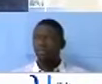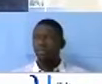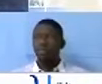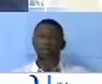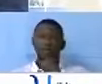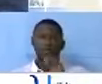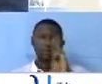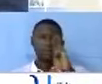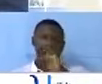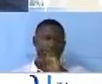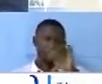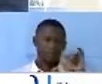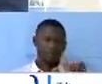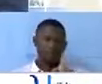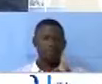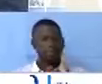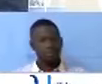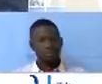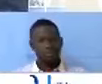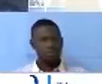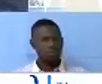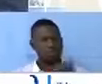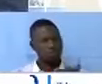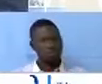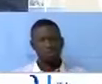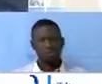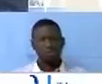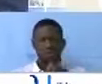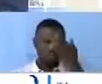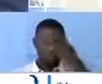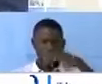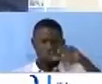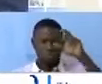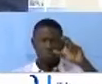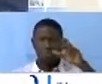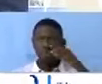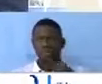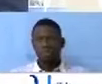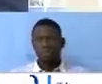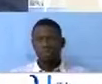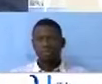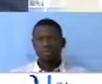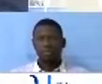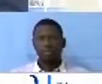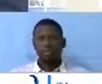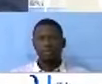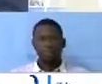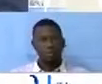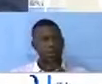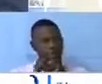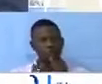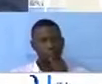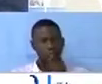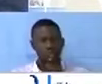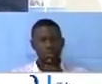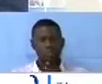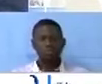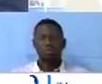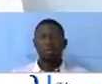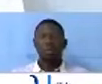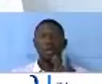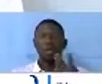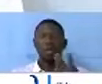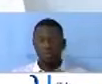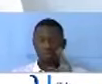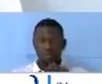Sabari, please let us not waste the commission's time. Sabari, bunti ya. I am telling you. If I have done